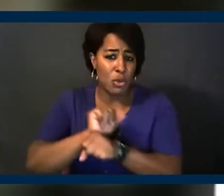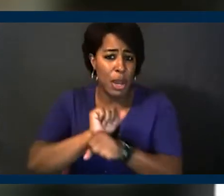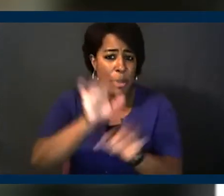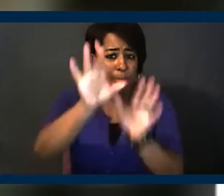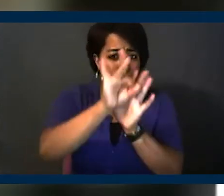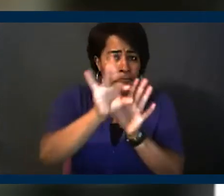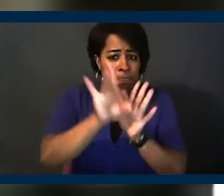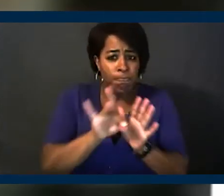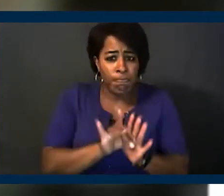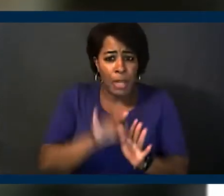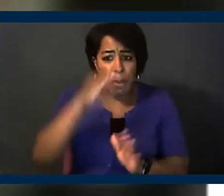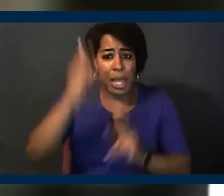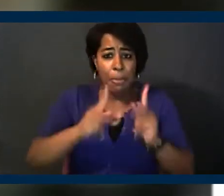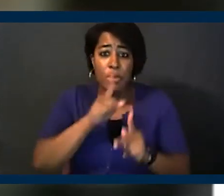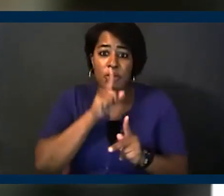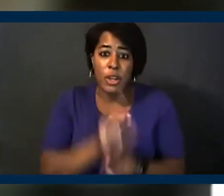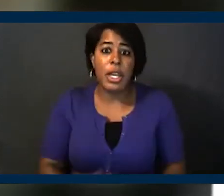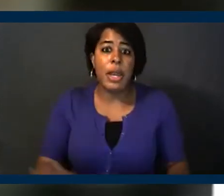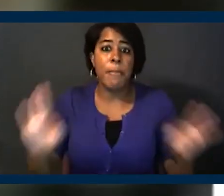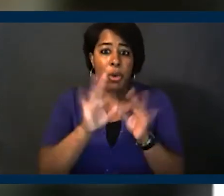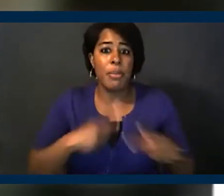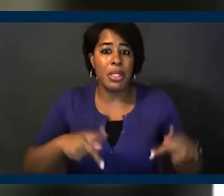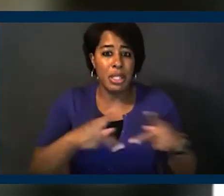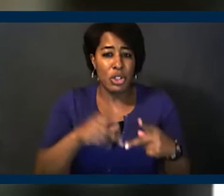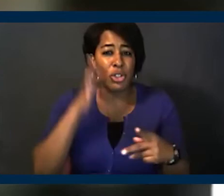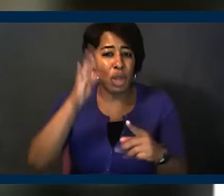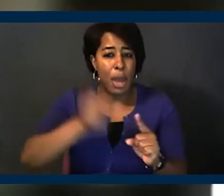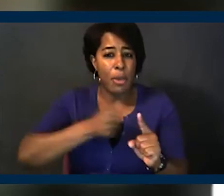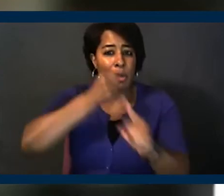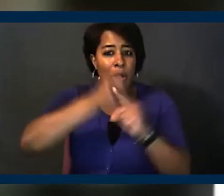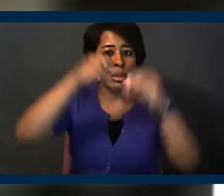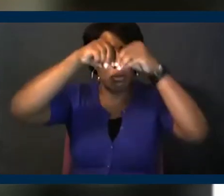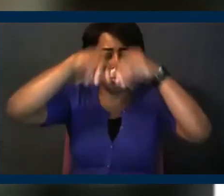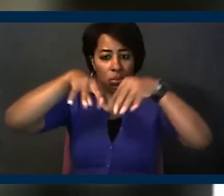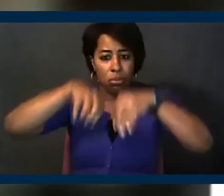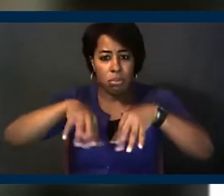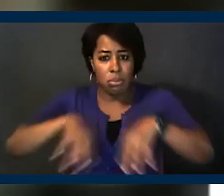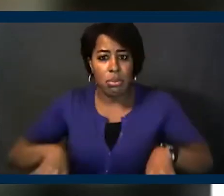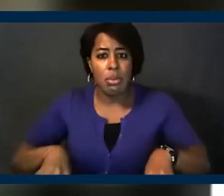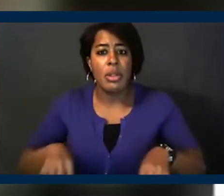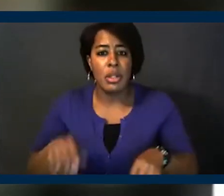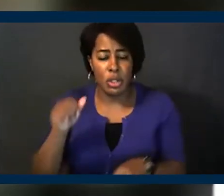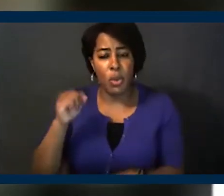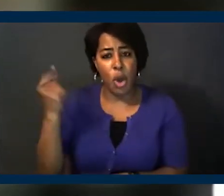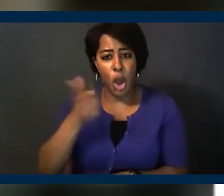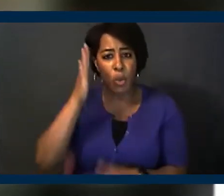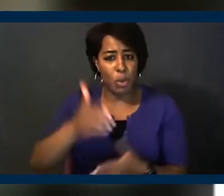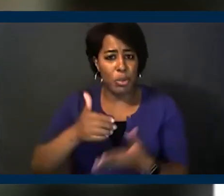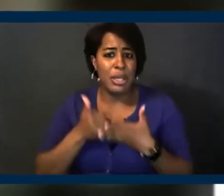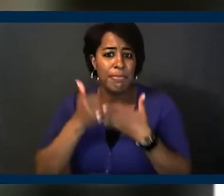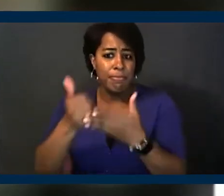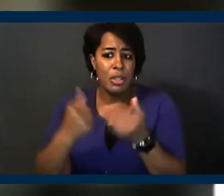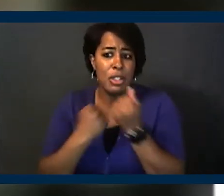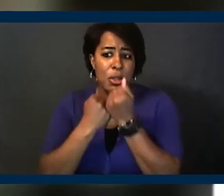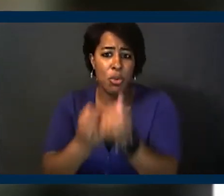key positions that will definitely trickle down and we will all be lifted up. On the state level, I have to commend